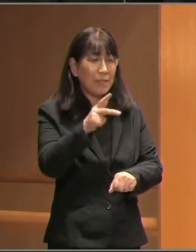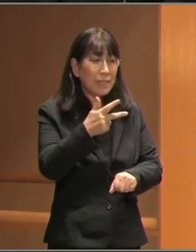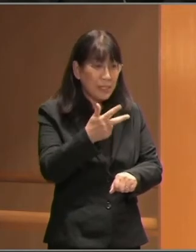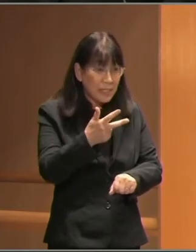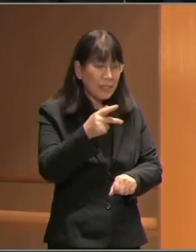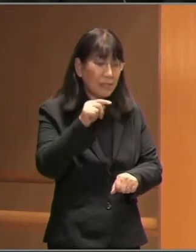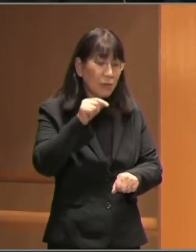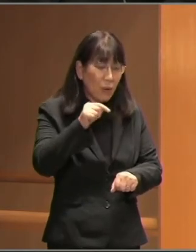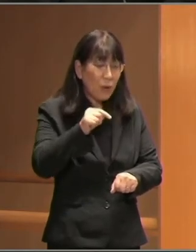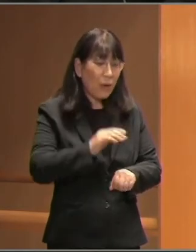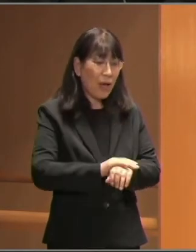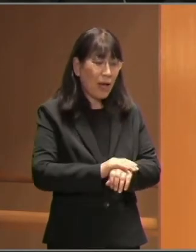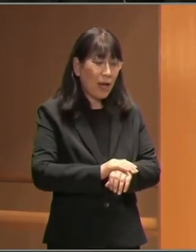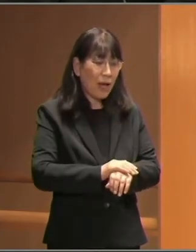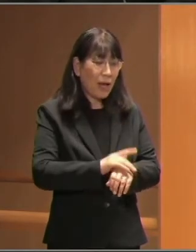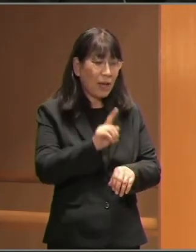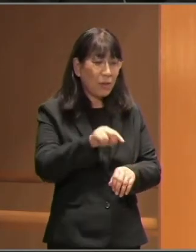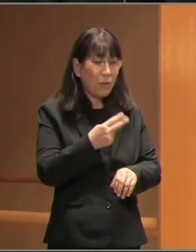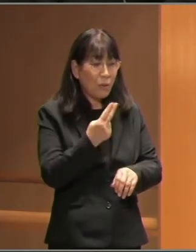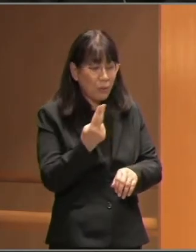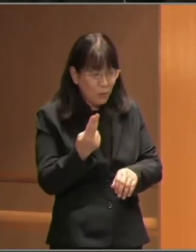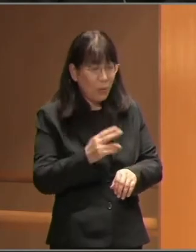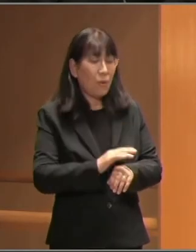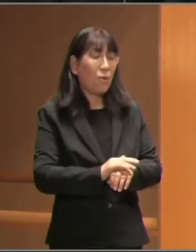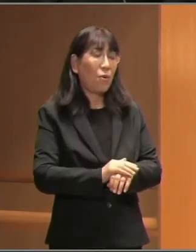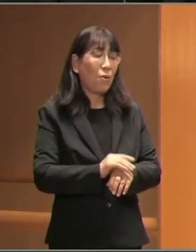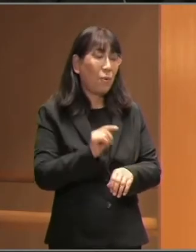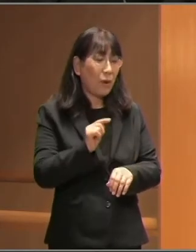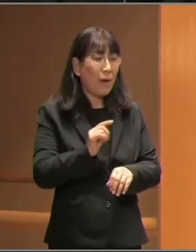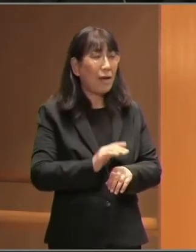paper, the